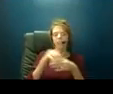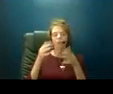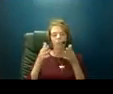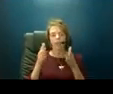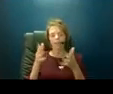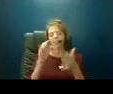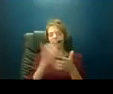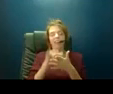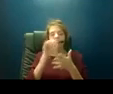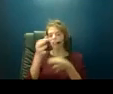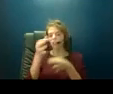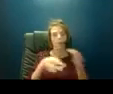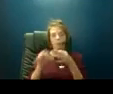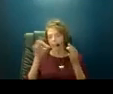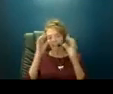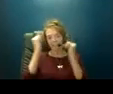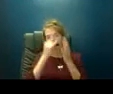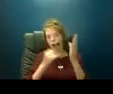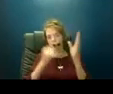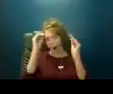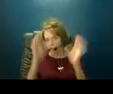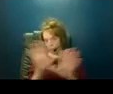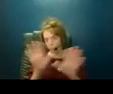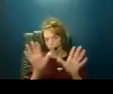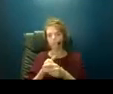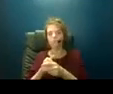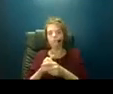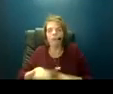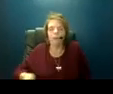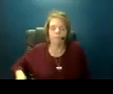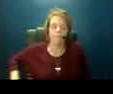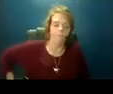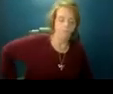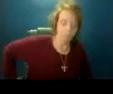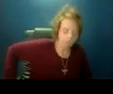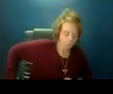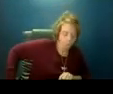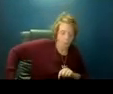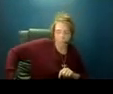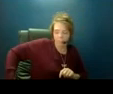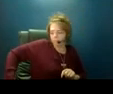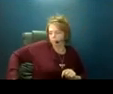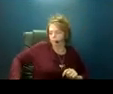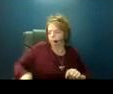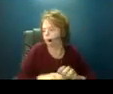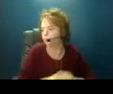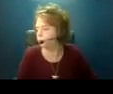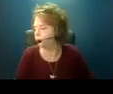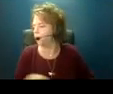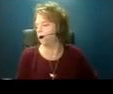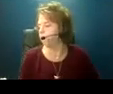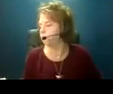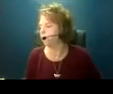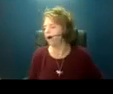doesn't replace the art teacher. You know, a teaching artist, their jobs don't go away. If we train